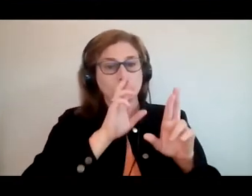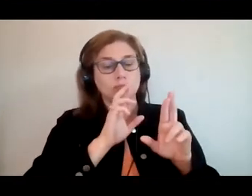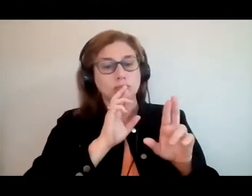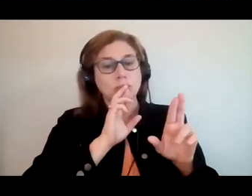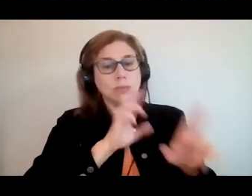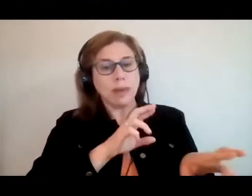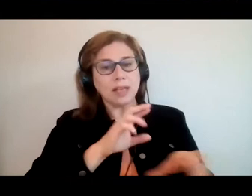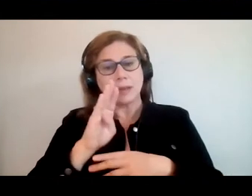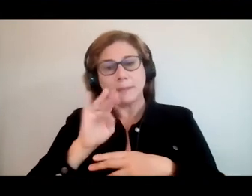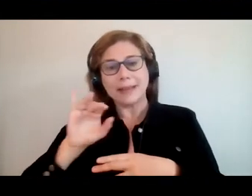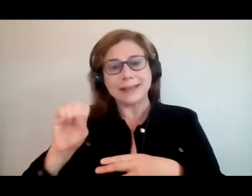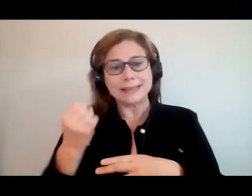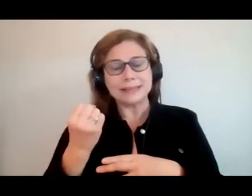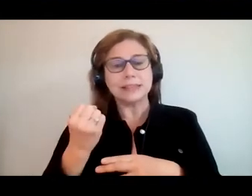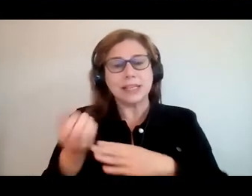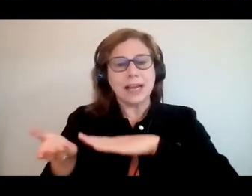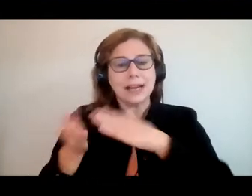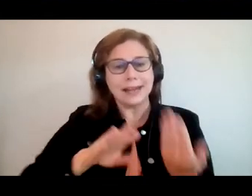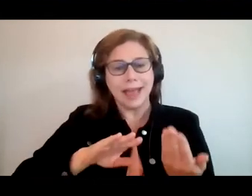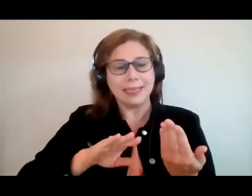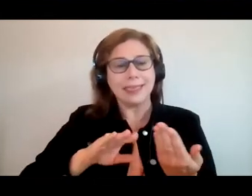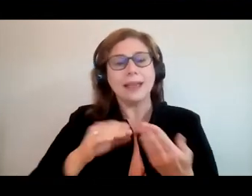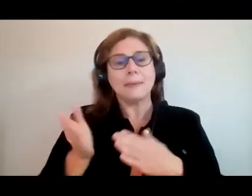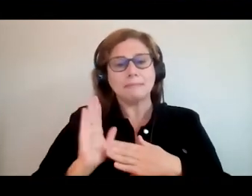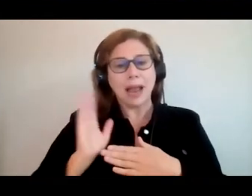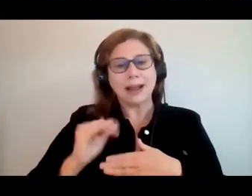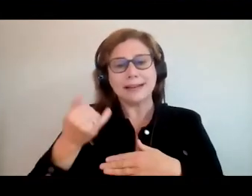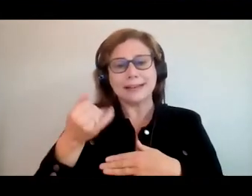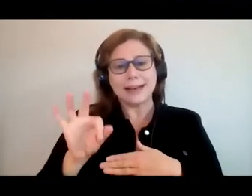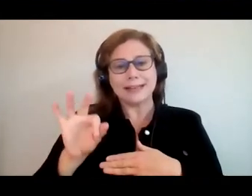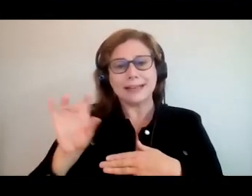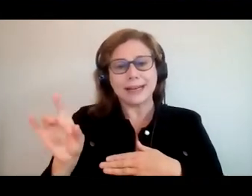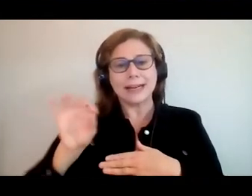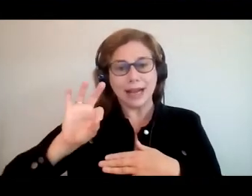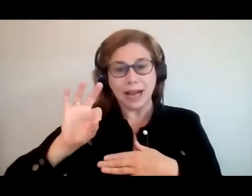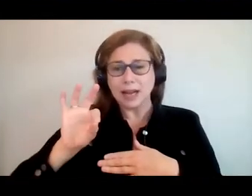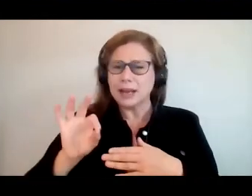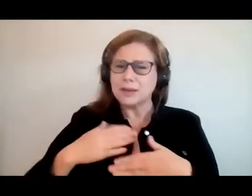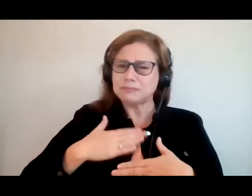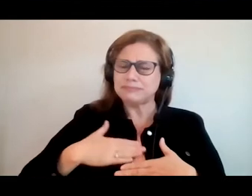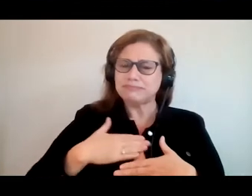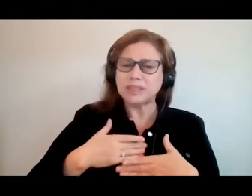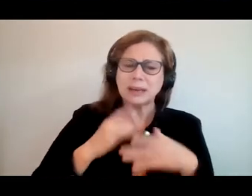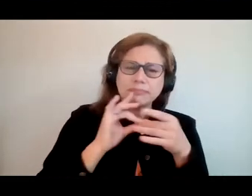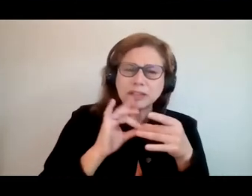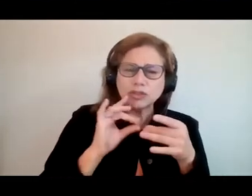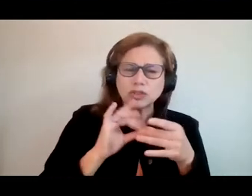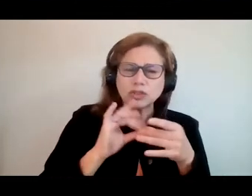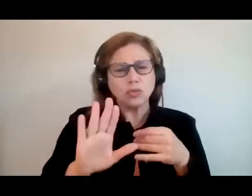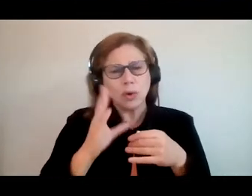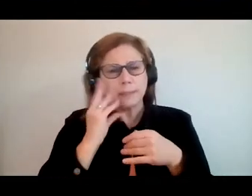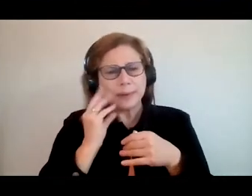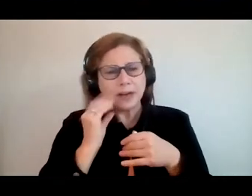know, in 1989. And I wondered if you could talk a bit about your experience of going through those